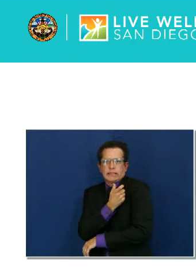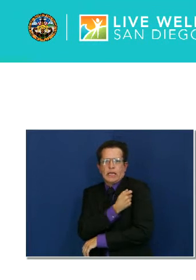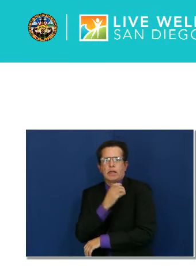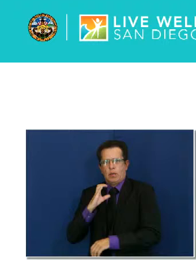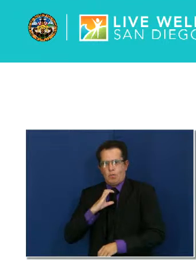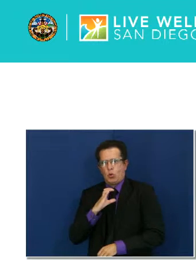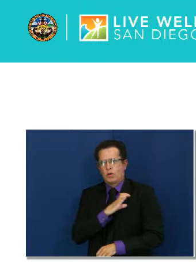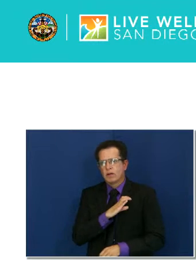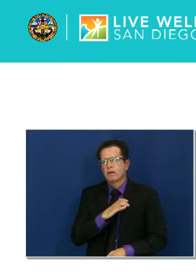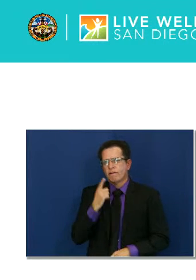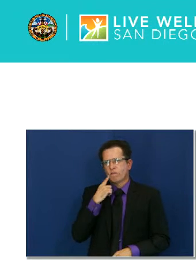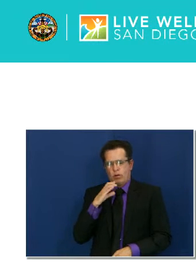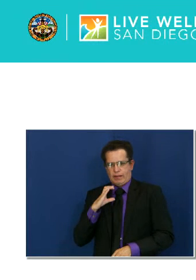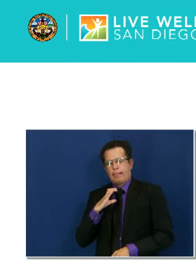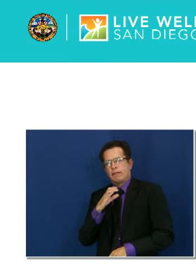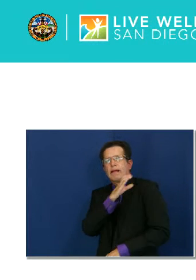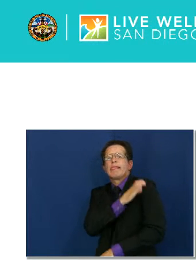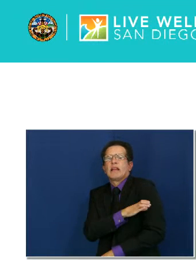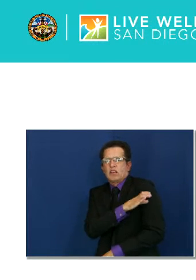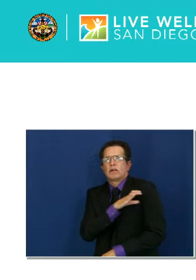our clinical advisory committee.